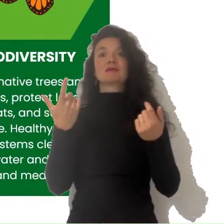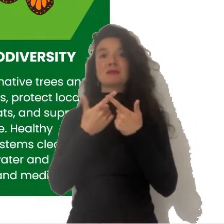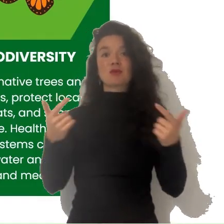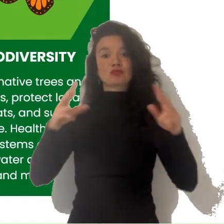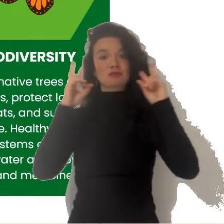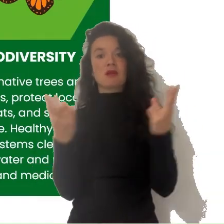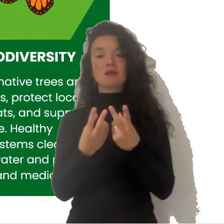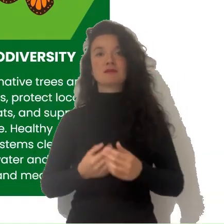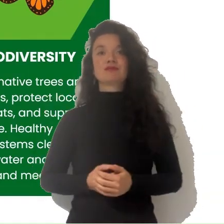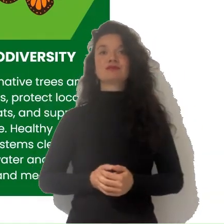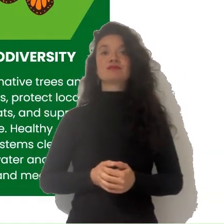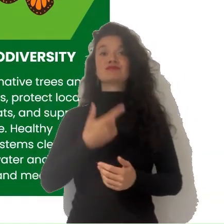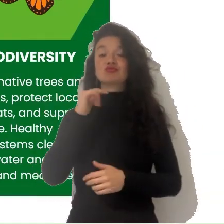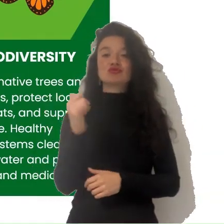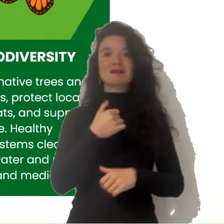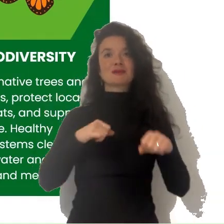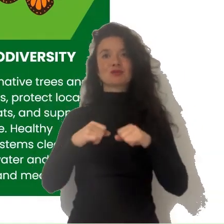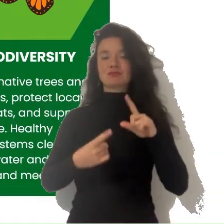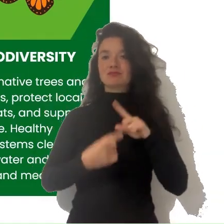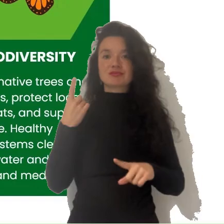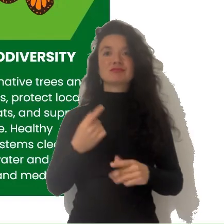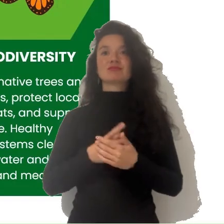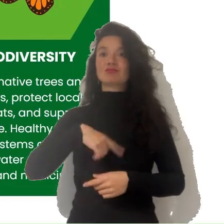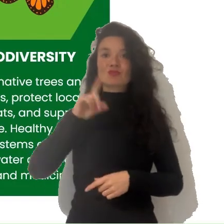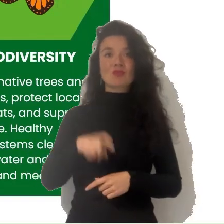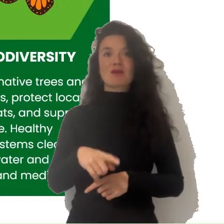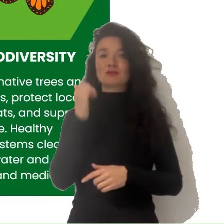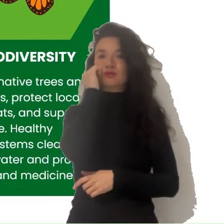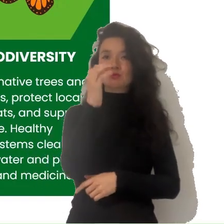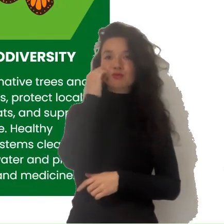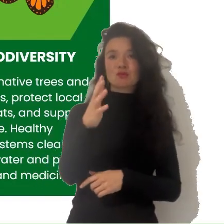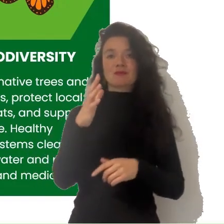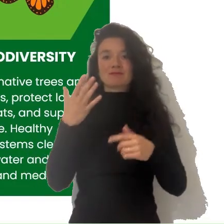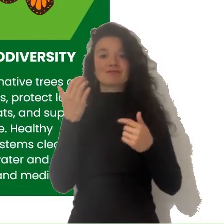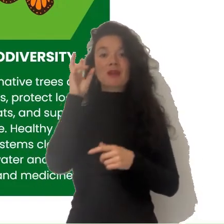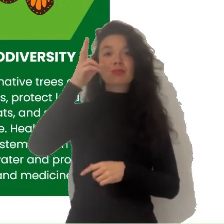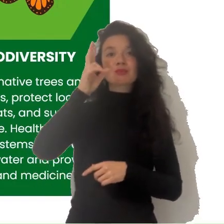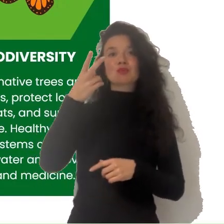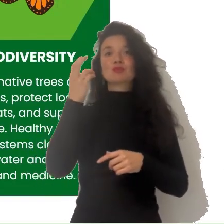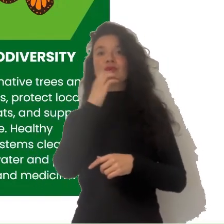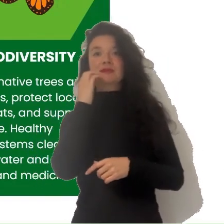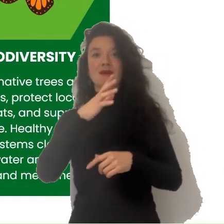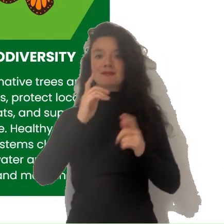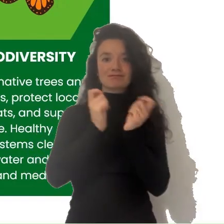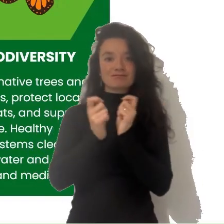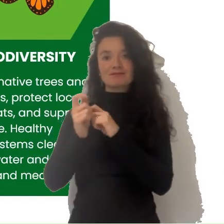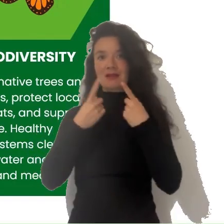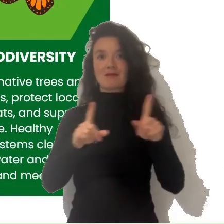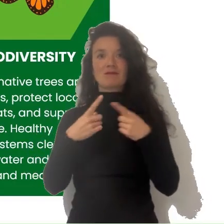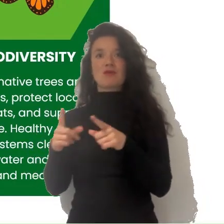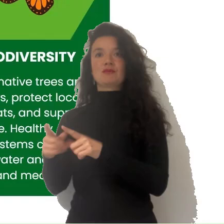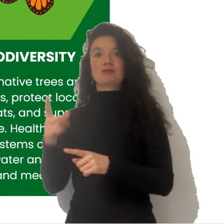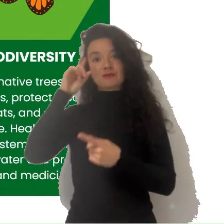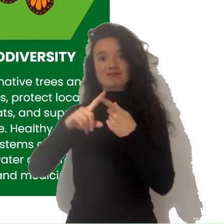water, energy, materials in general. Every action counts, and we should every